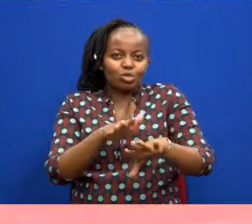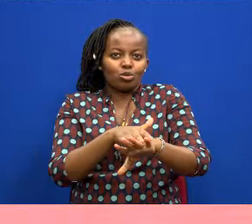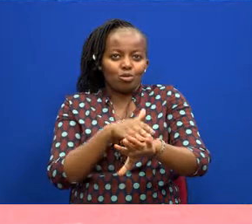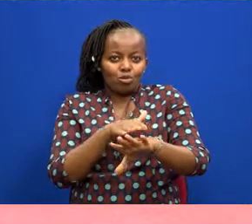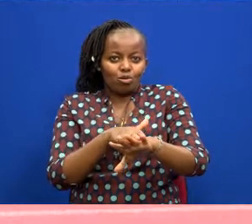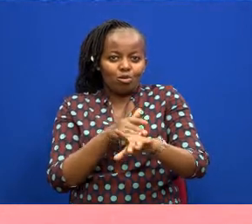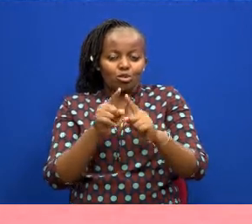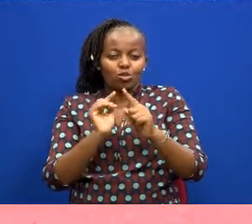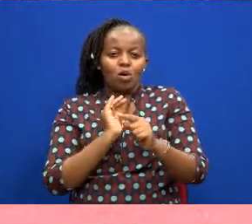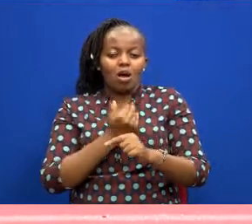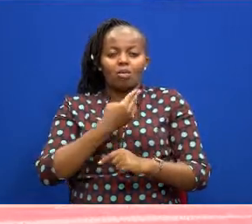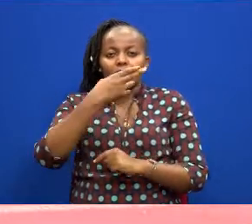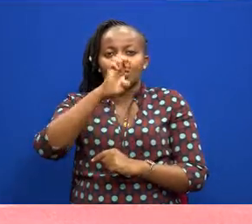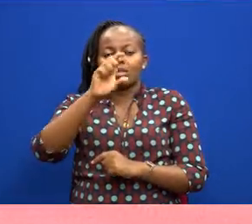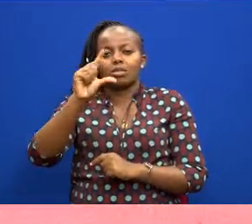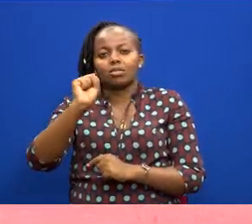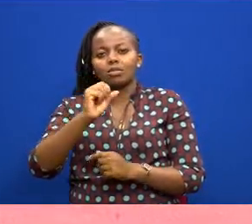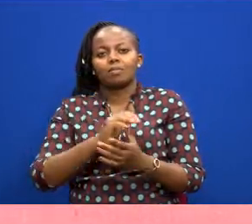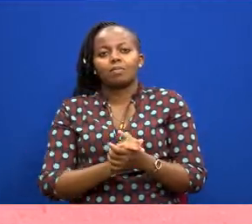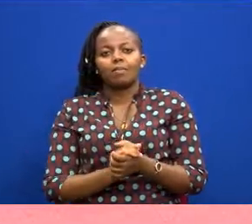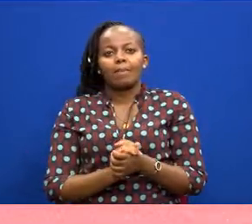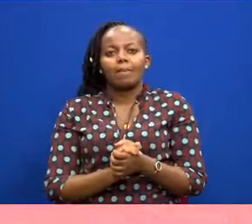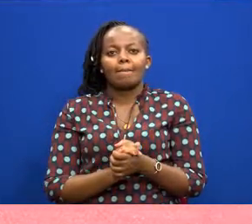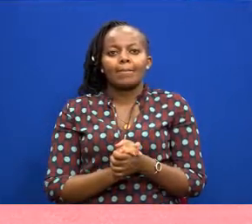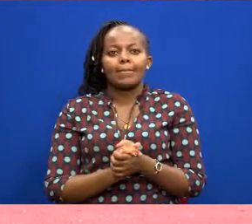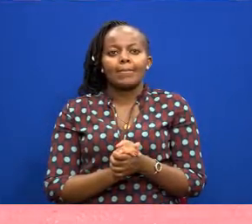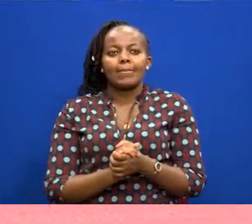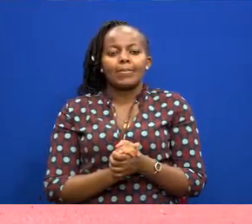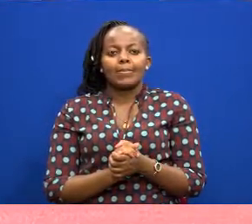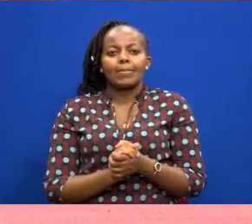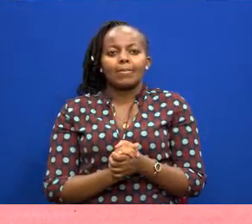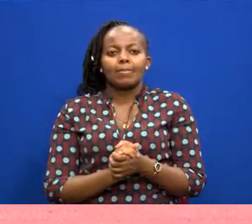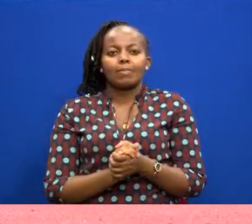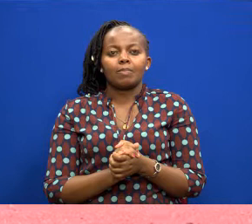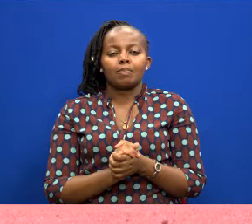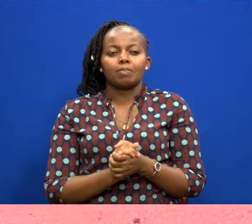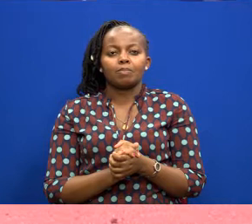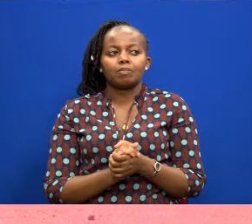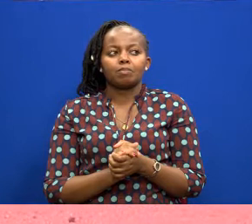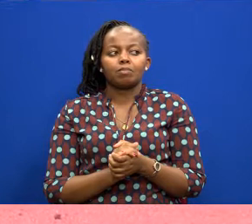to our heels. Okay,